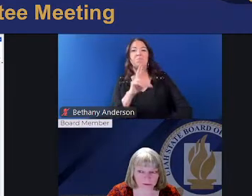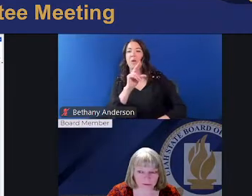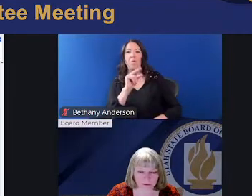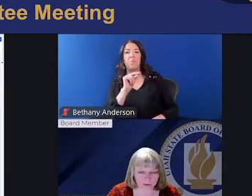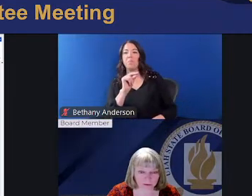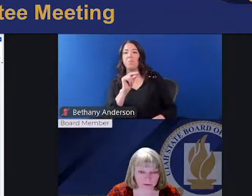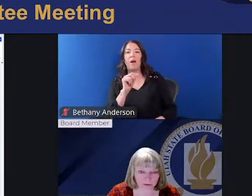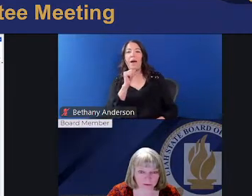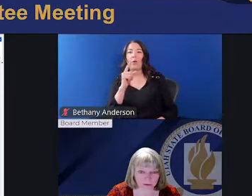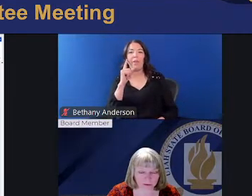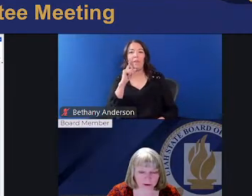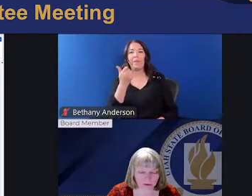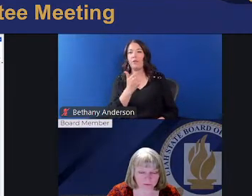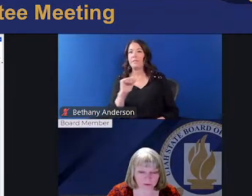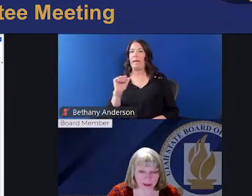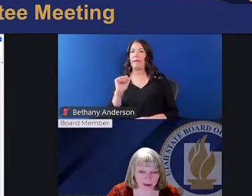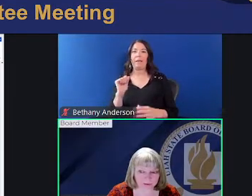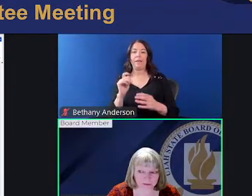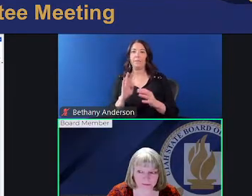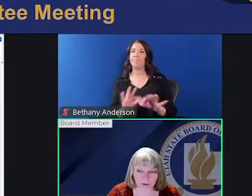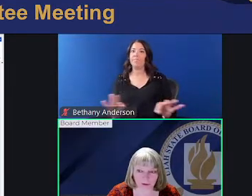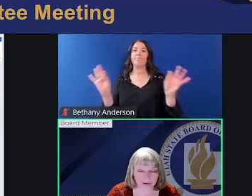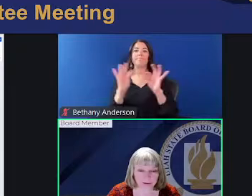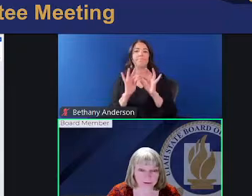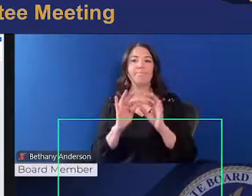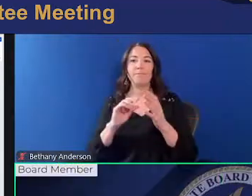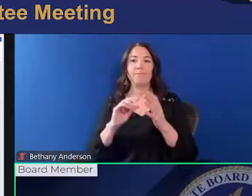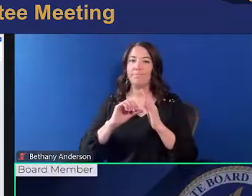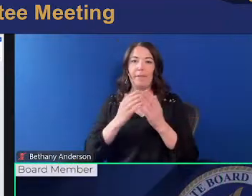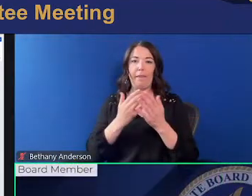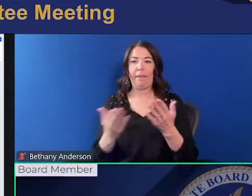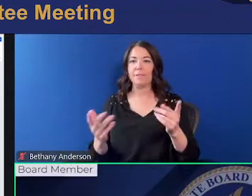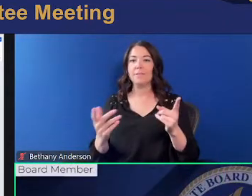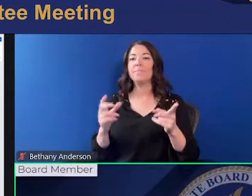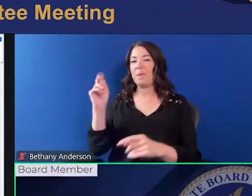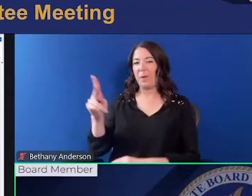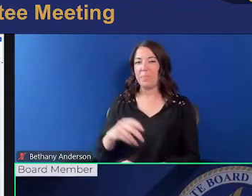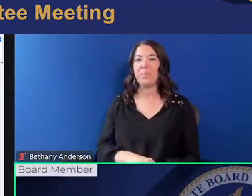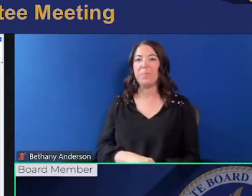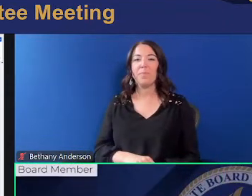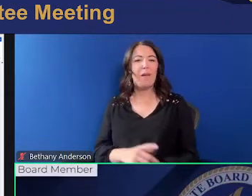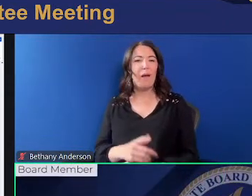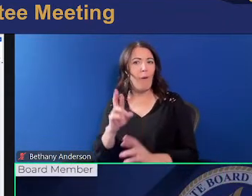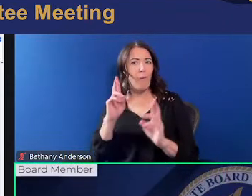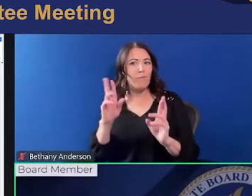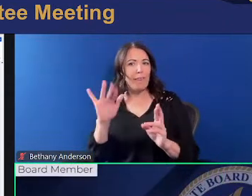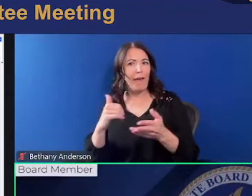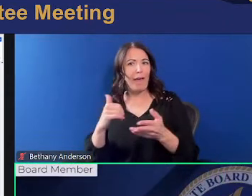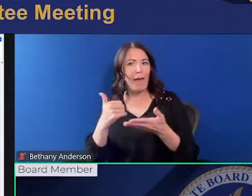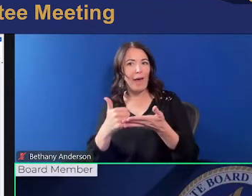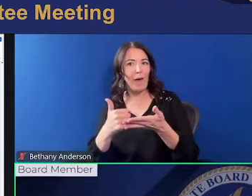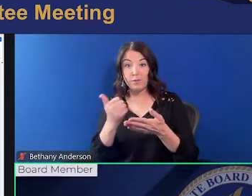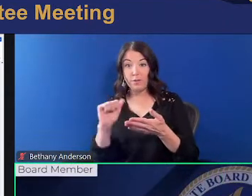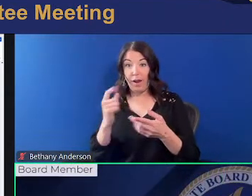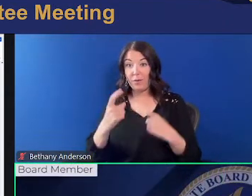too substantive action after this. For that. Okay, so that kind of, hopefully that was helpful. Are there any questions to